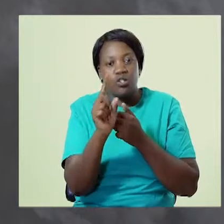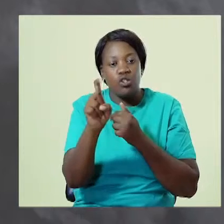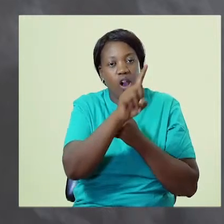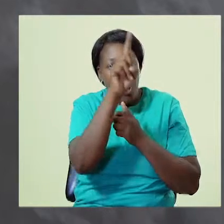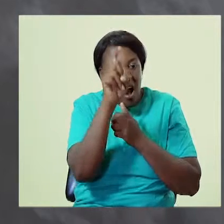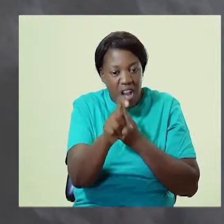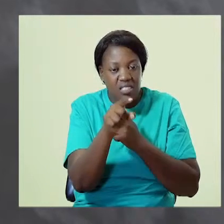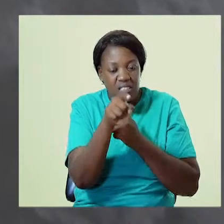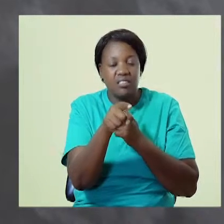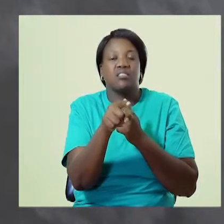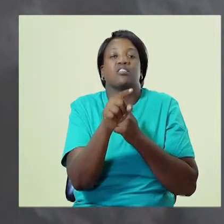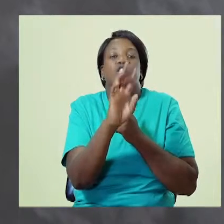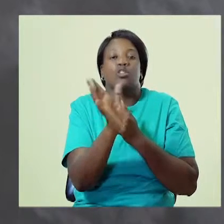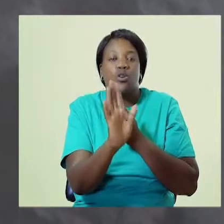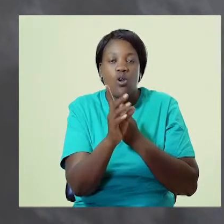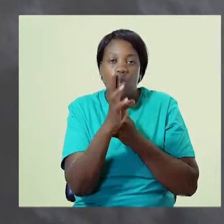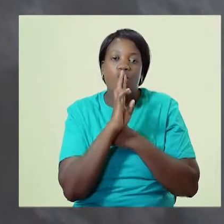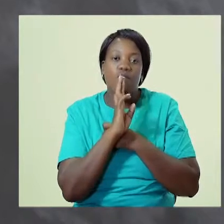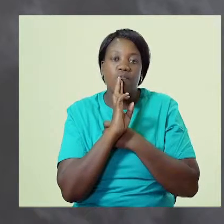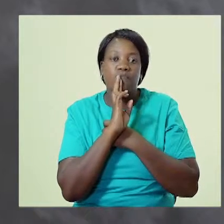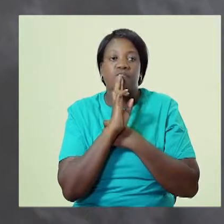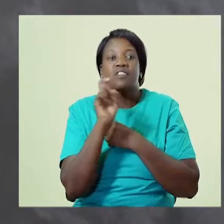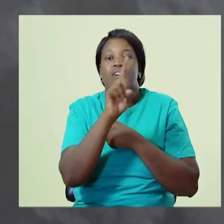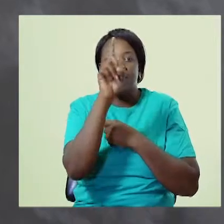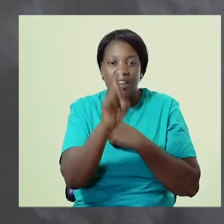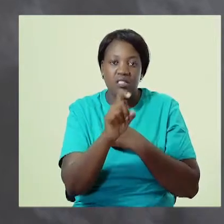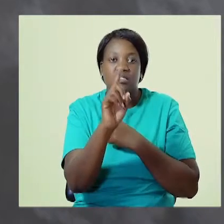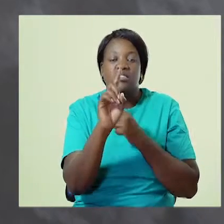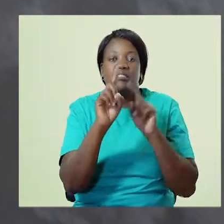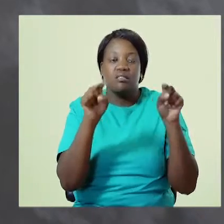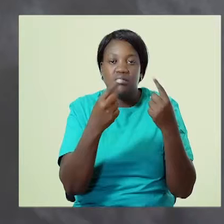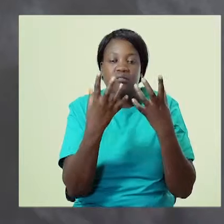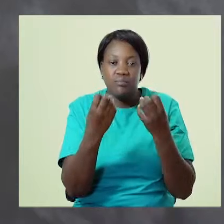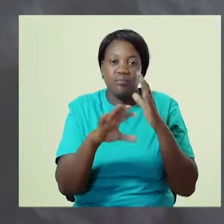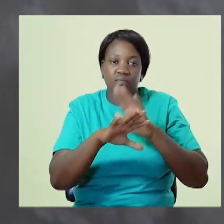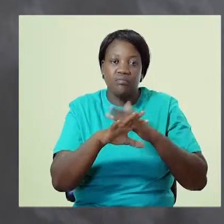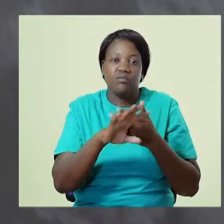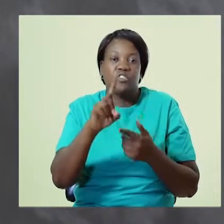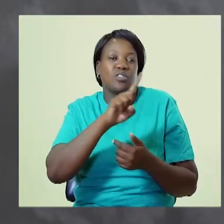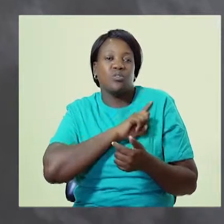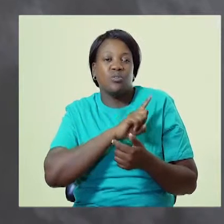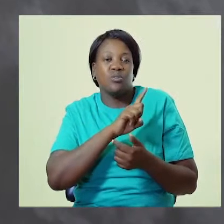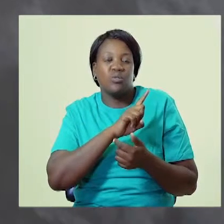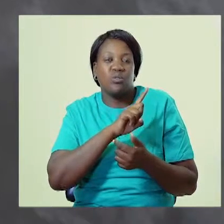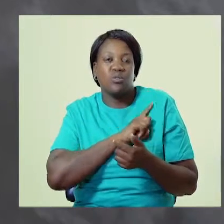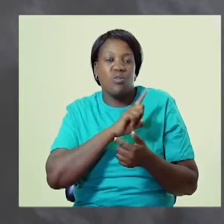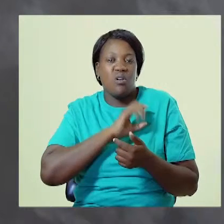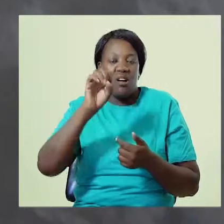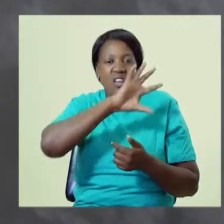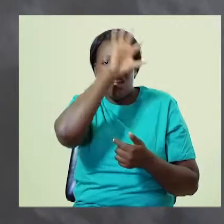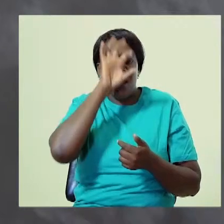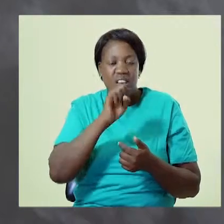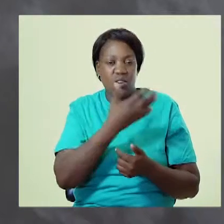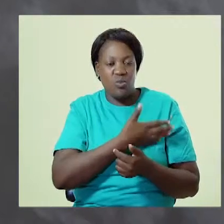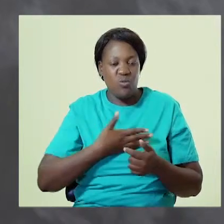ask? Sure, only answer what is required. For example, why do African women wear pants?